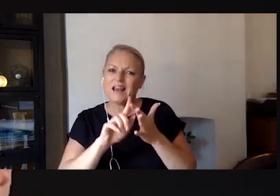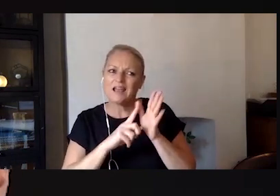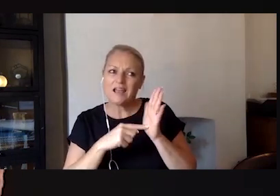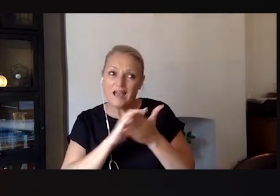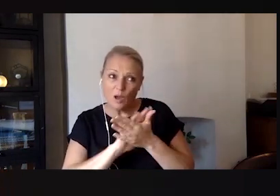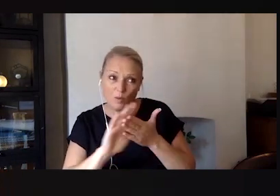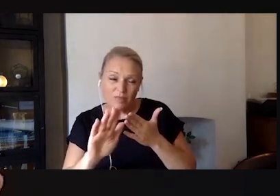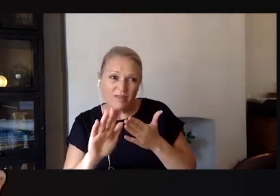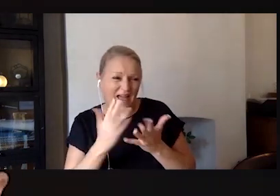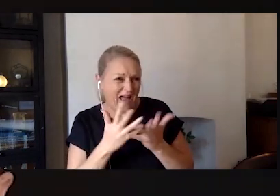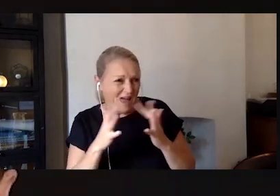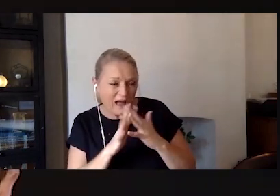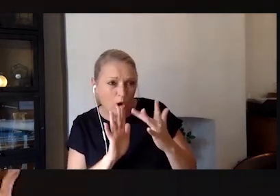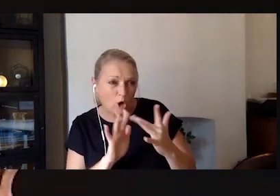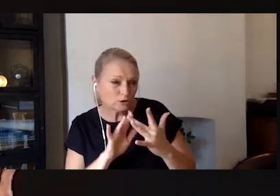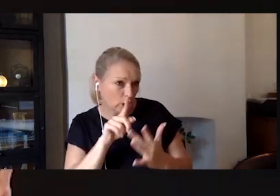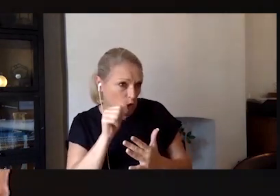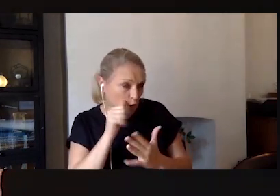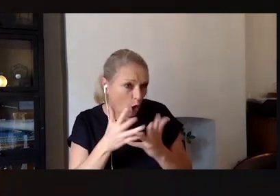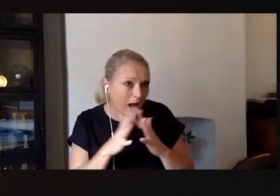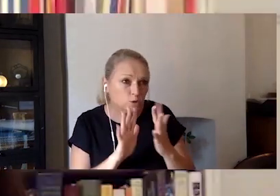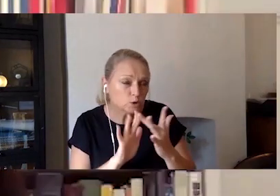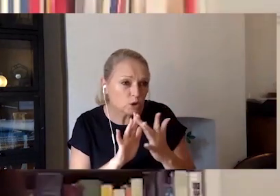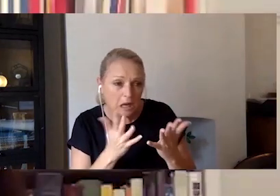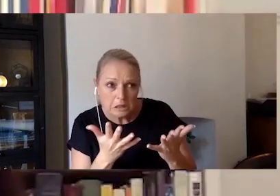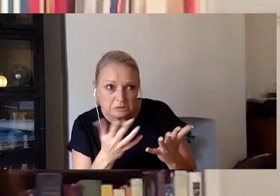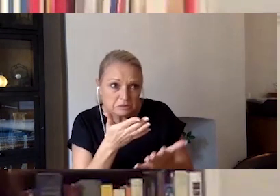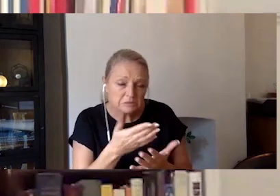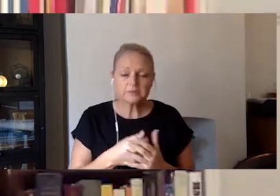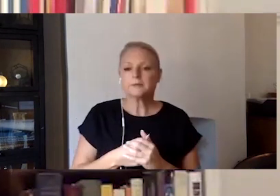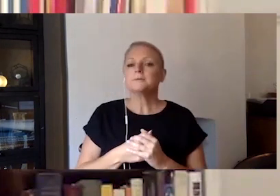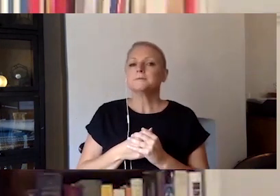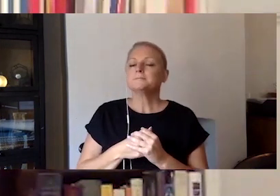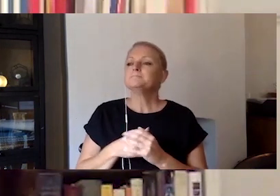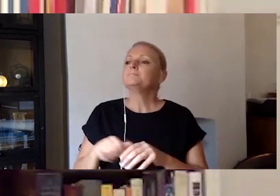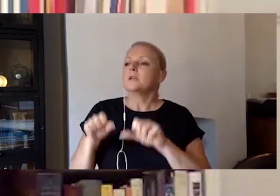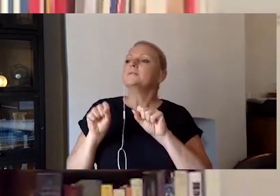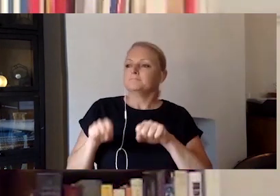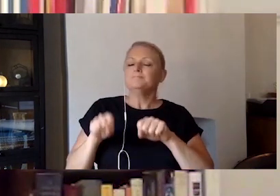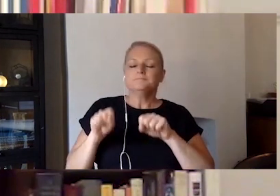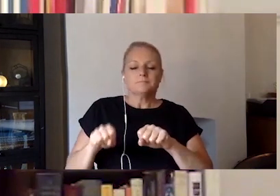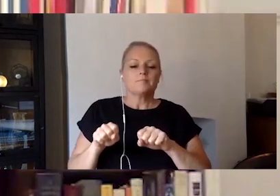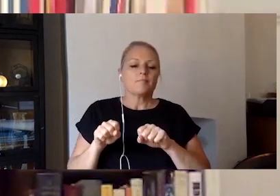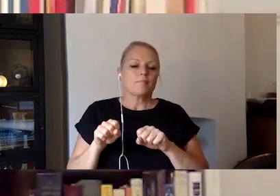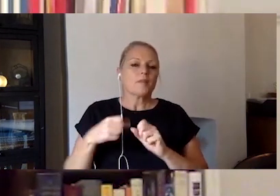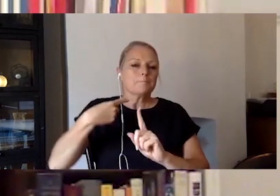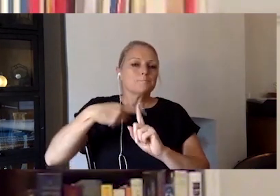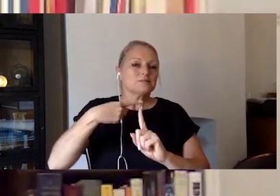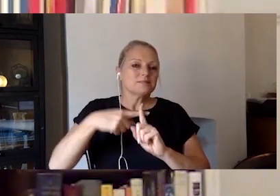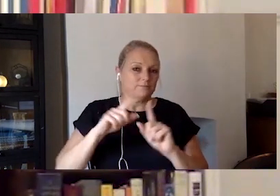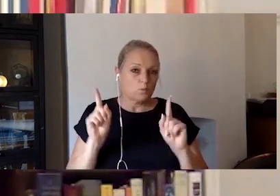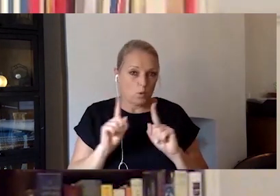any information or know where we can find information? Yeah, so I guess the one advantage at the moment is you can find